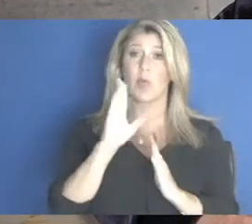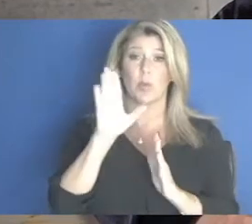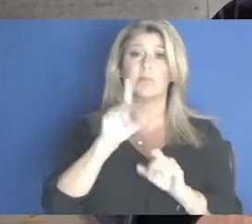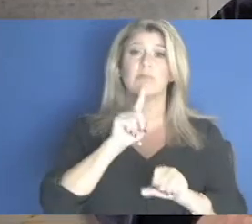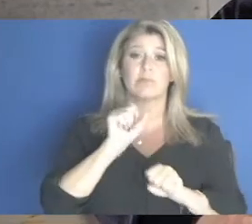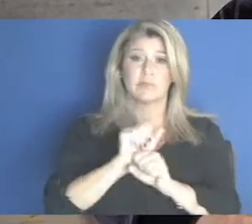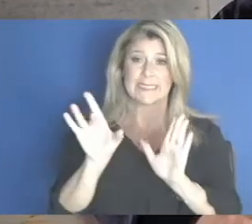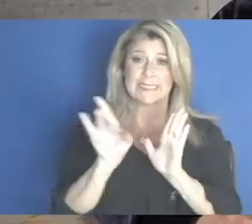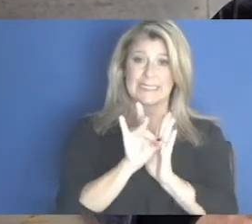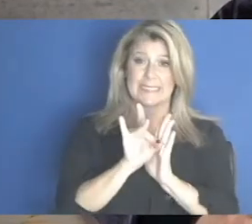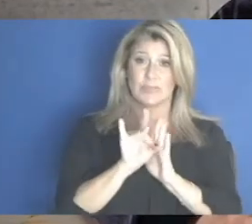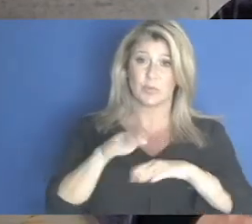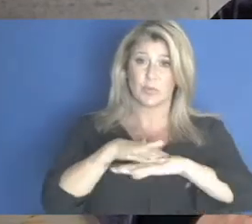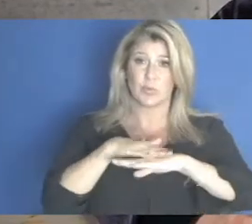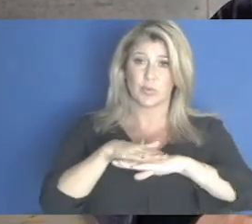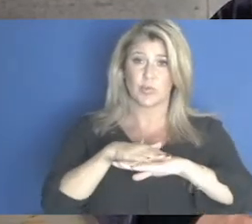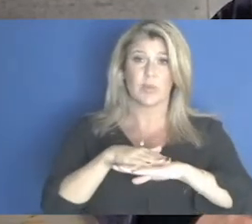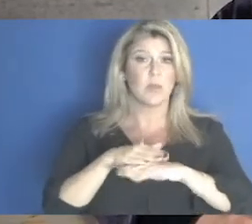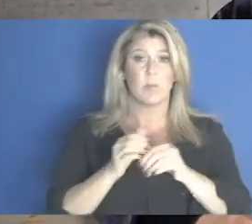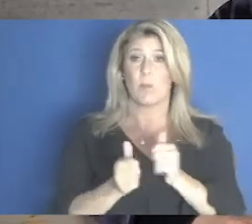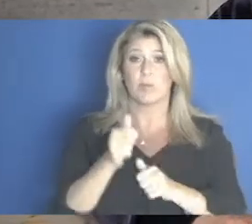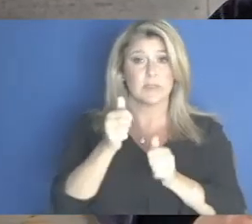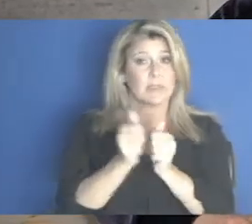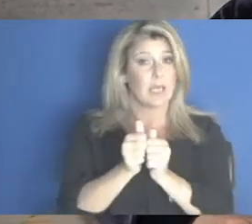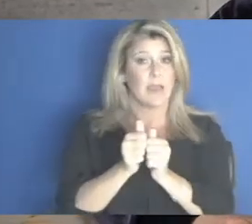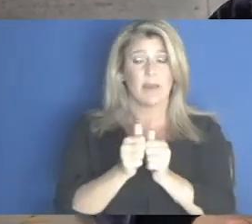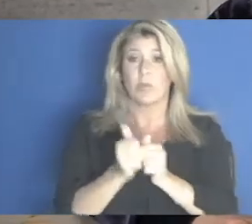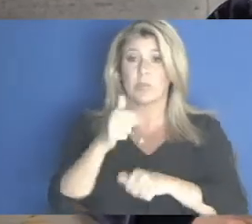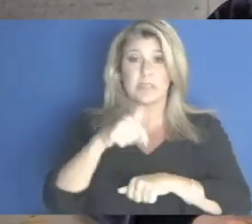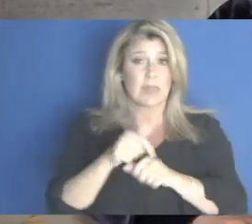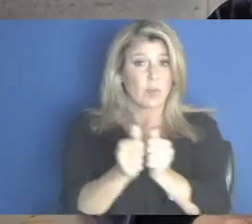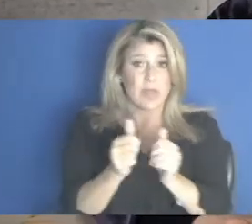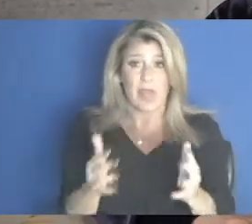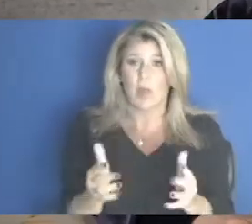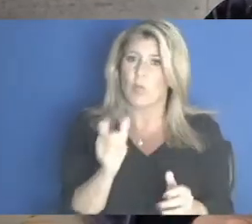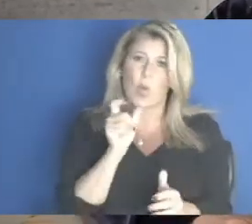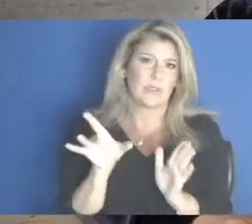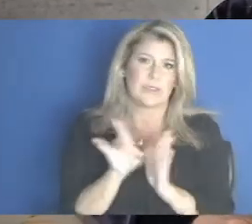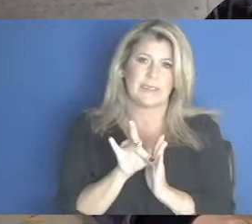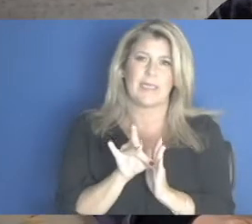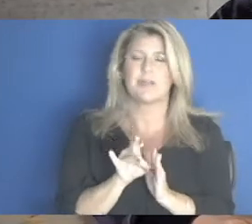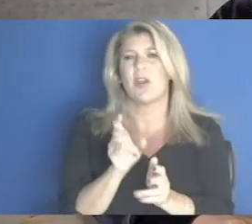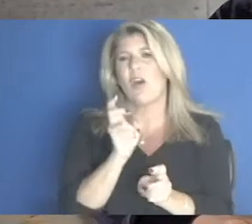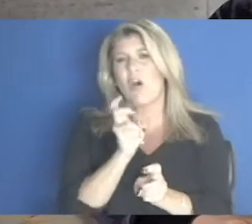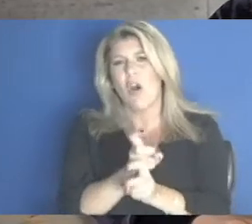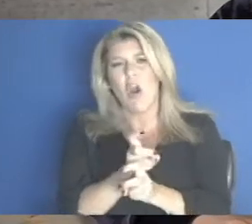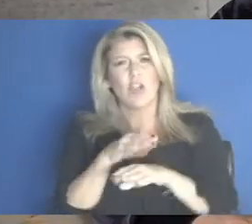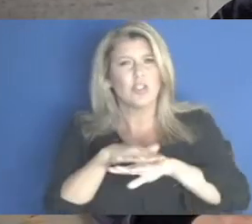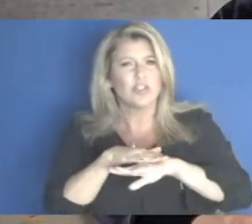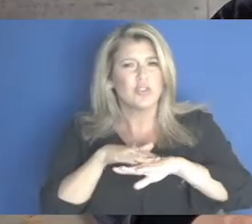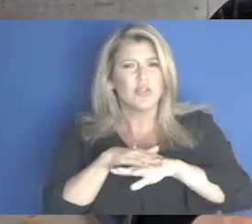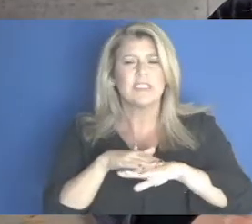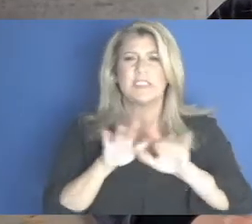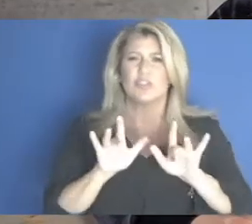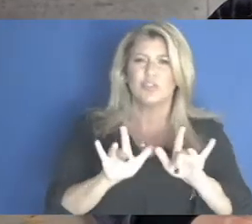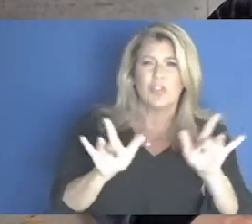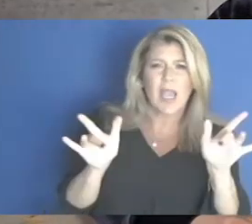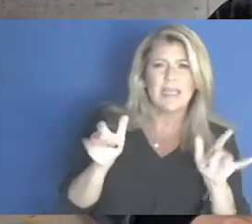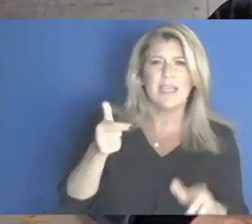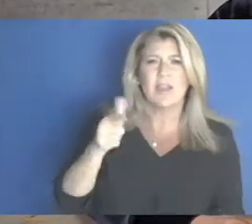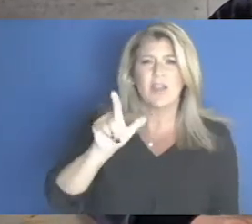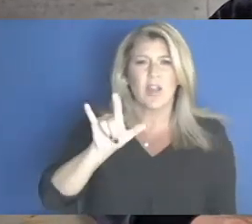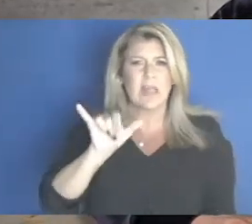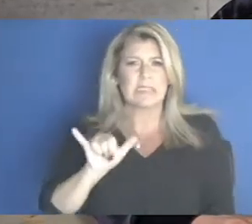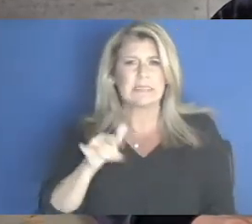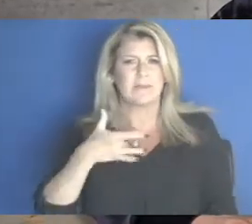to surfaces that normally it wouldn't. So glossy surfaces, shiny surfaces, hard surfaces. If you are